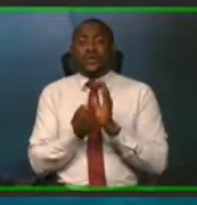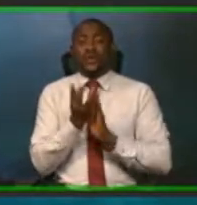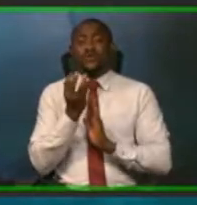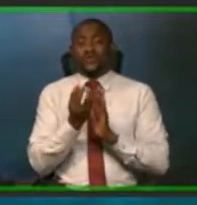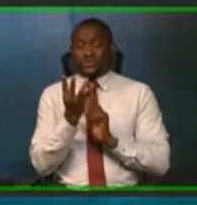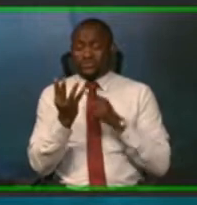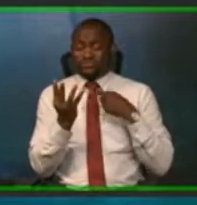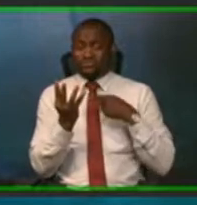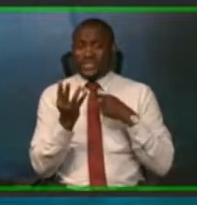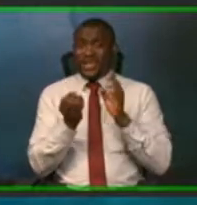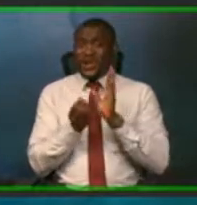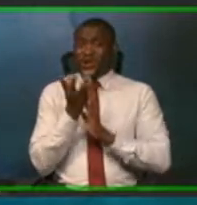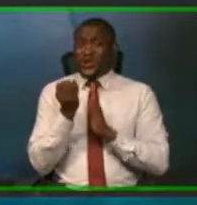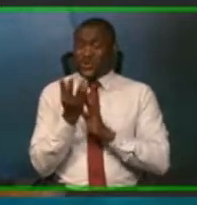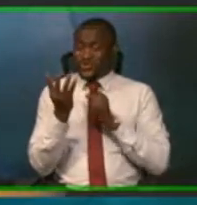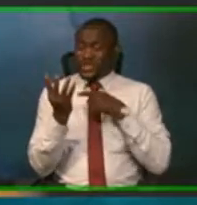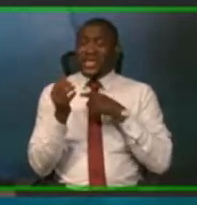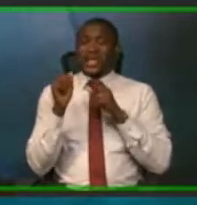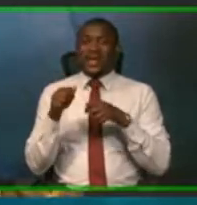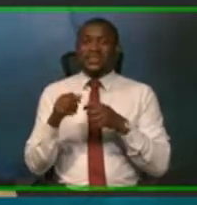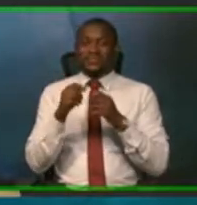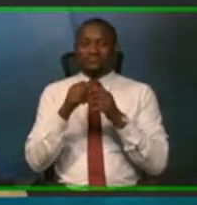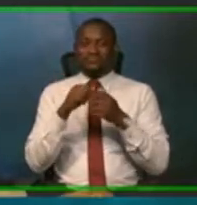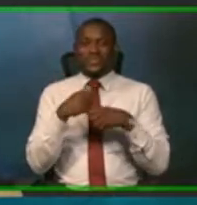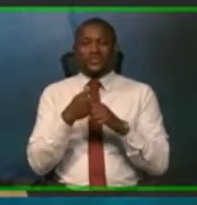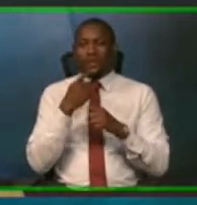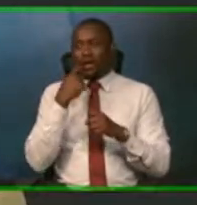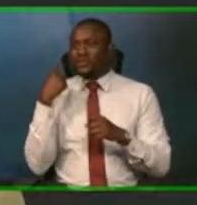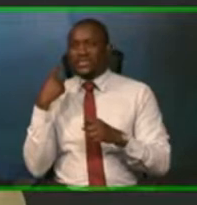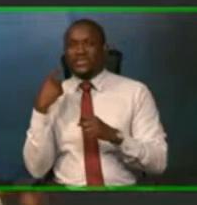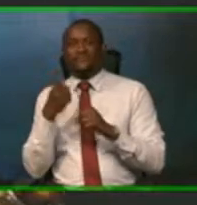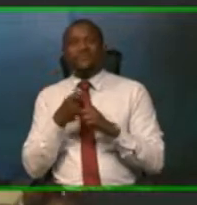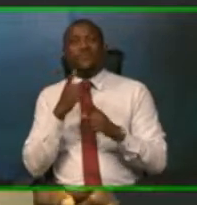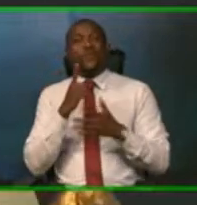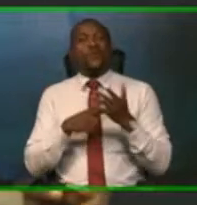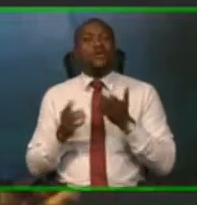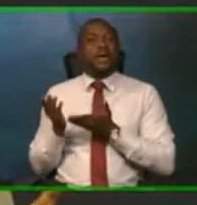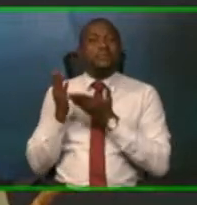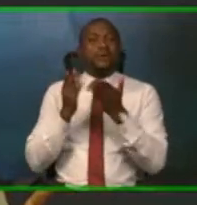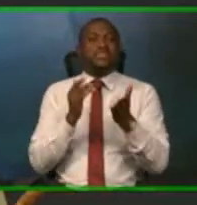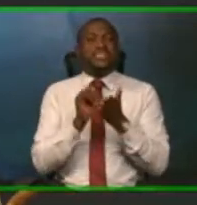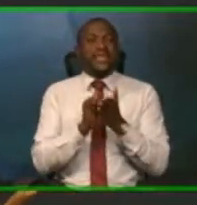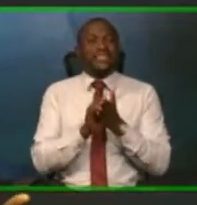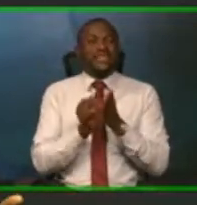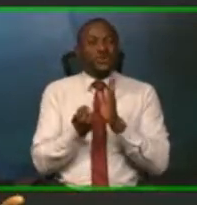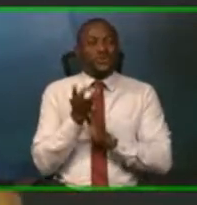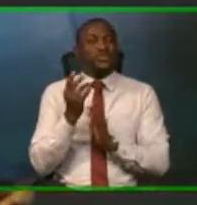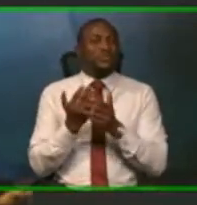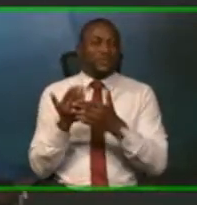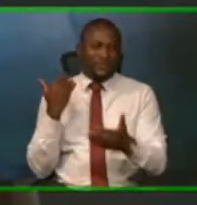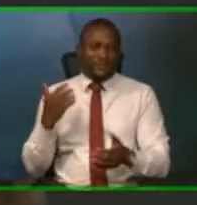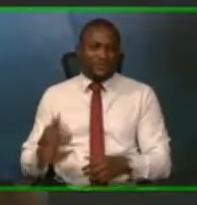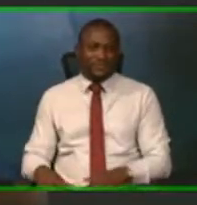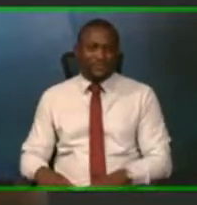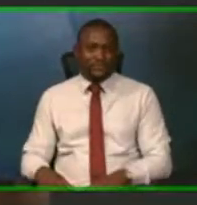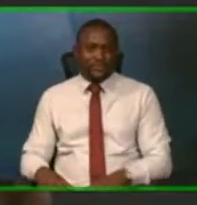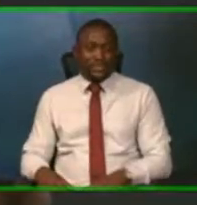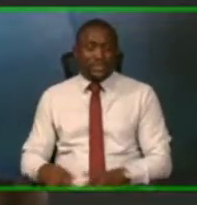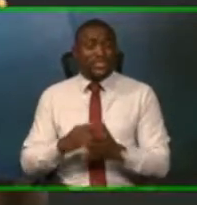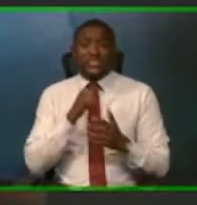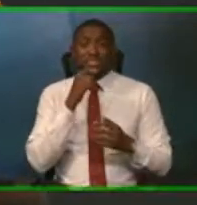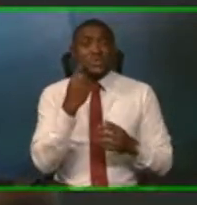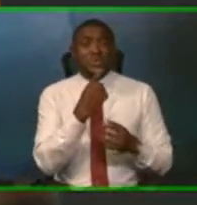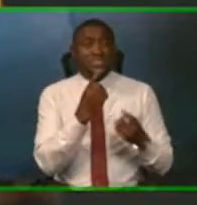Growth is able to distract you from what brought the growth in the first place. Legitimately so. It is not only sin that distracts